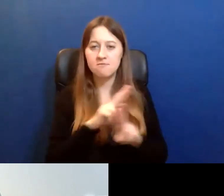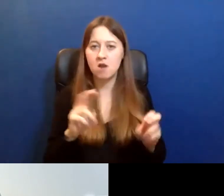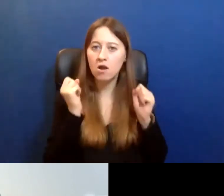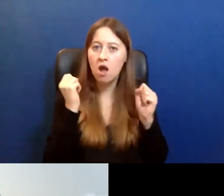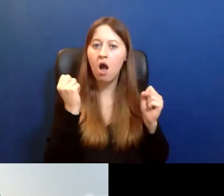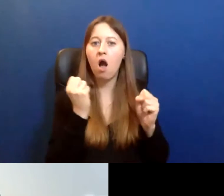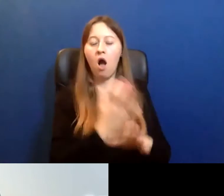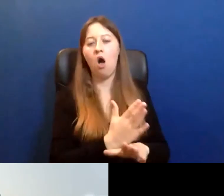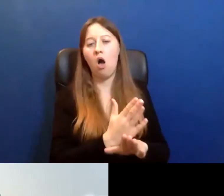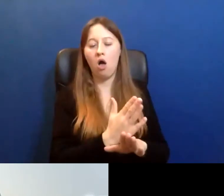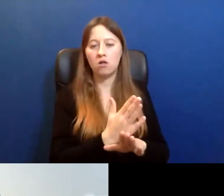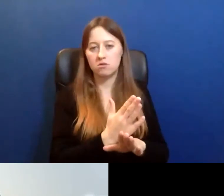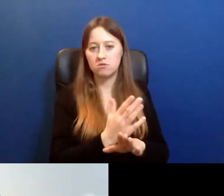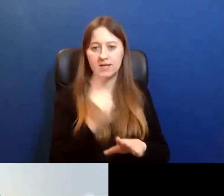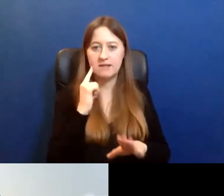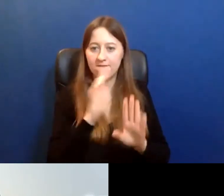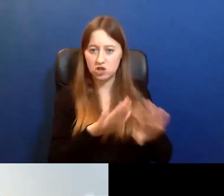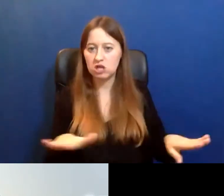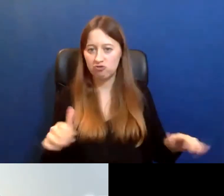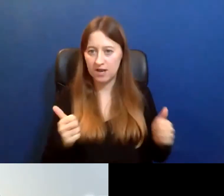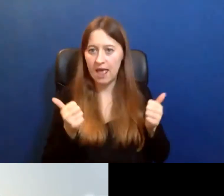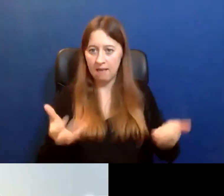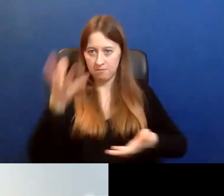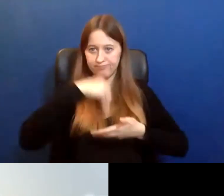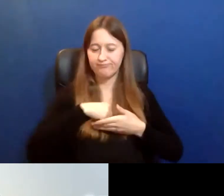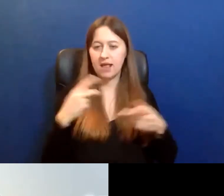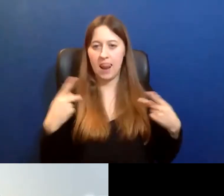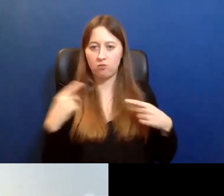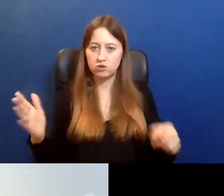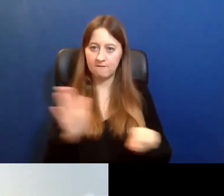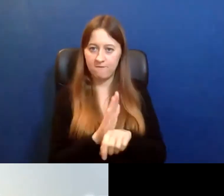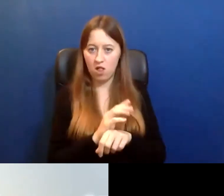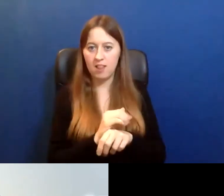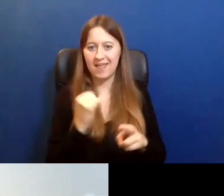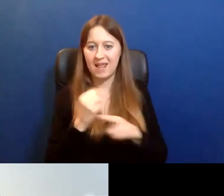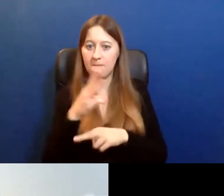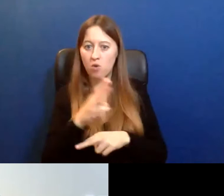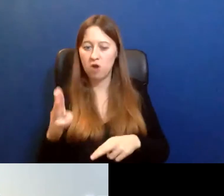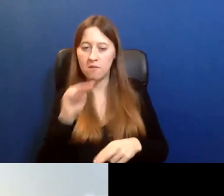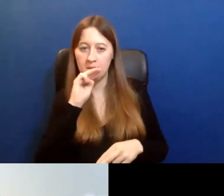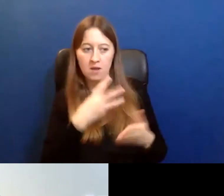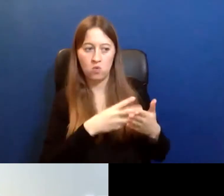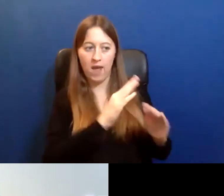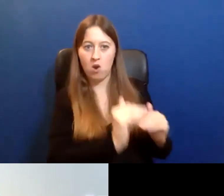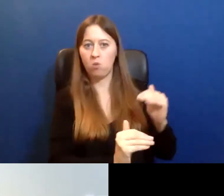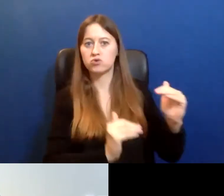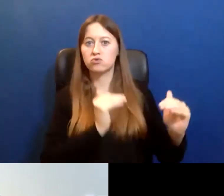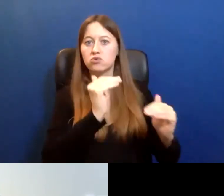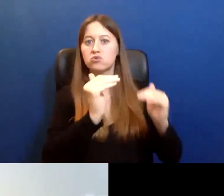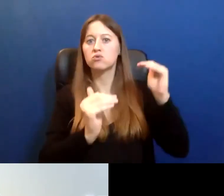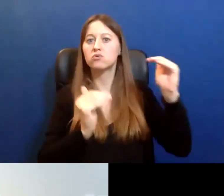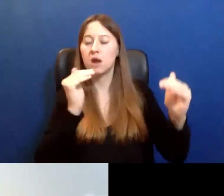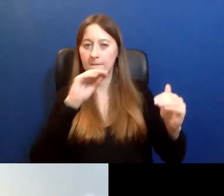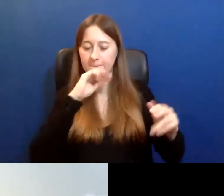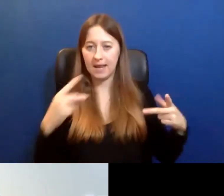place by secondary. You know, you obviously want to give them the best input they can, so that as they get older, their language is enabling them